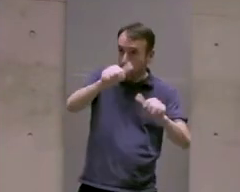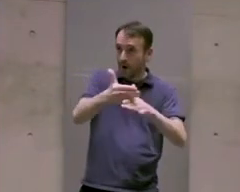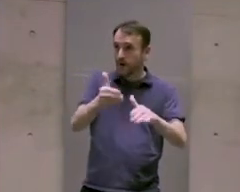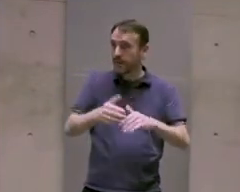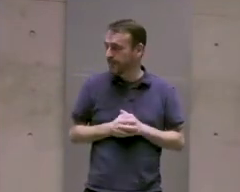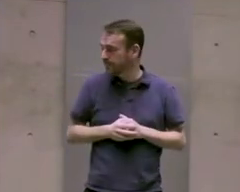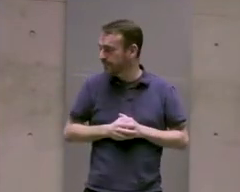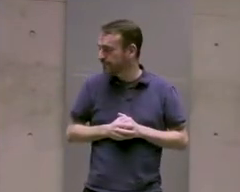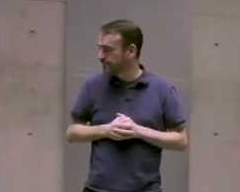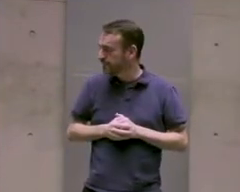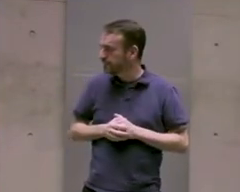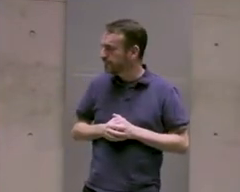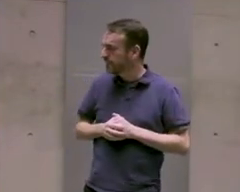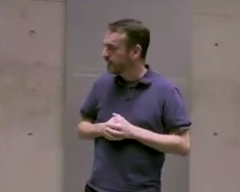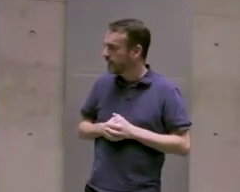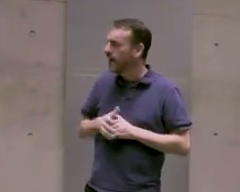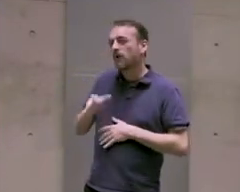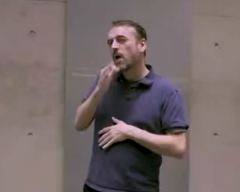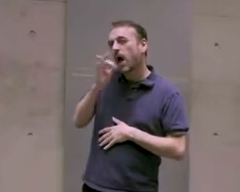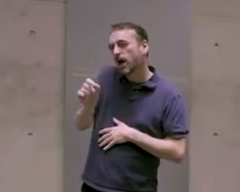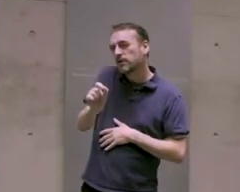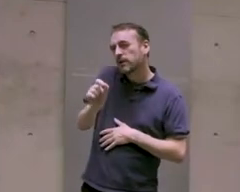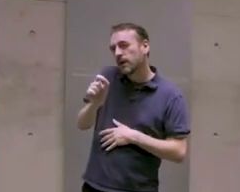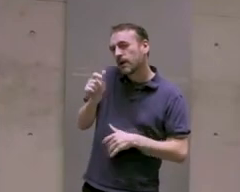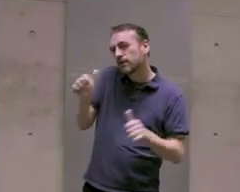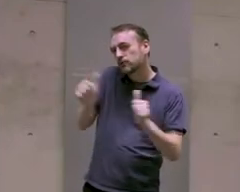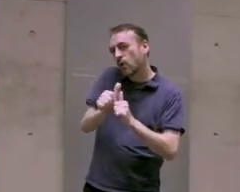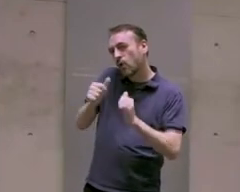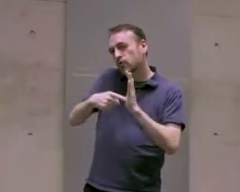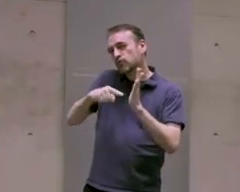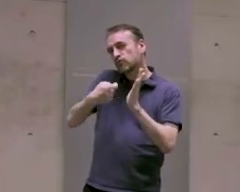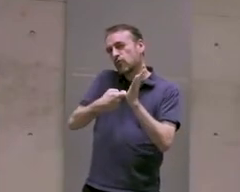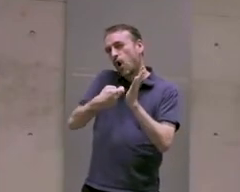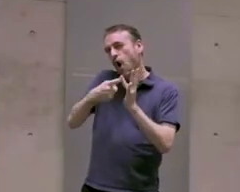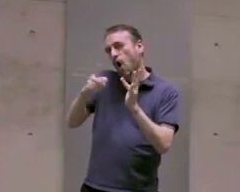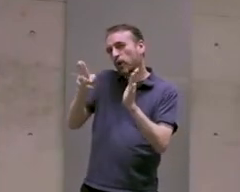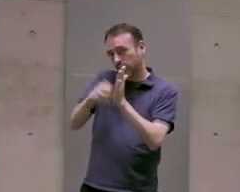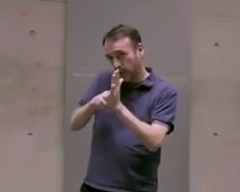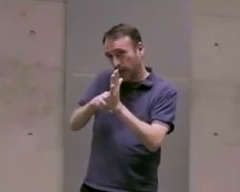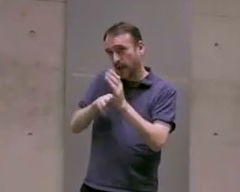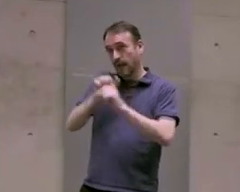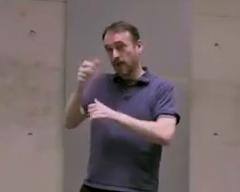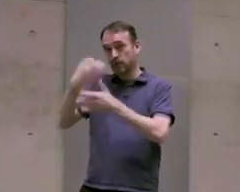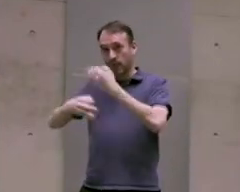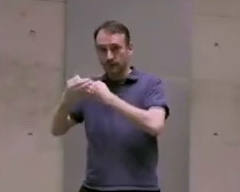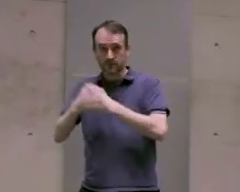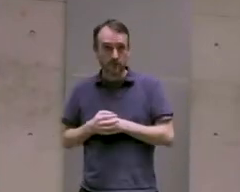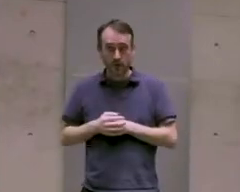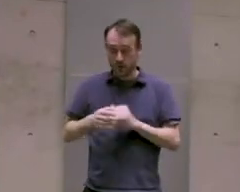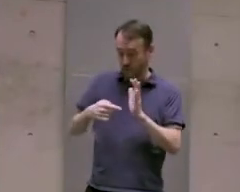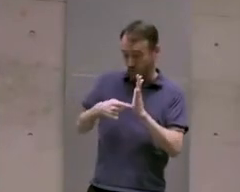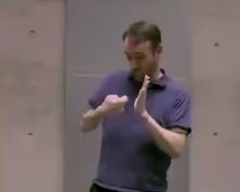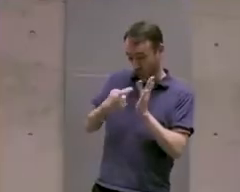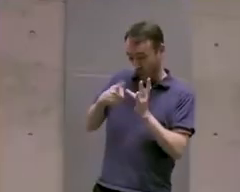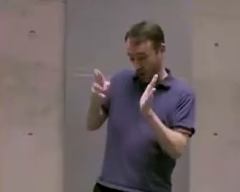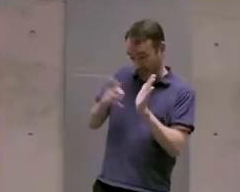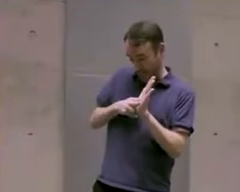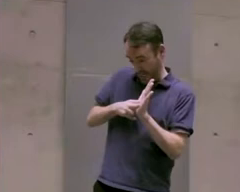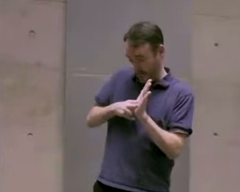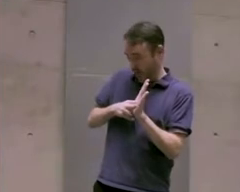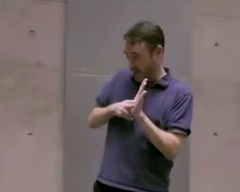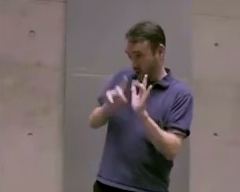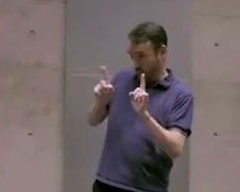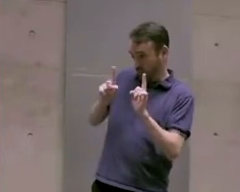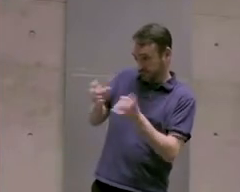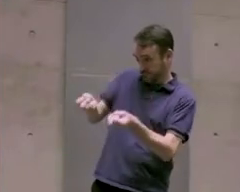We're going to ask a little bit about Tron and then kind of open it to some mm-hmm. questions. I mean, what can you tell us about Tron? And also, how